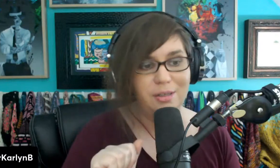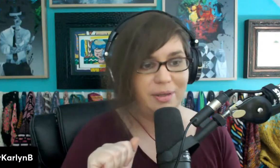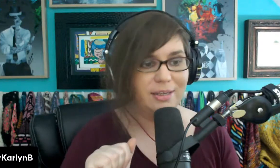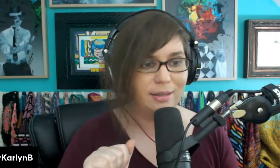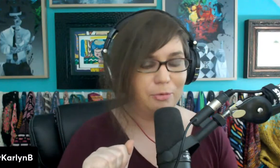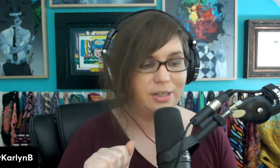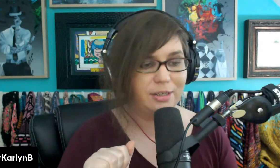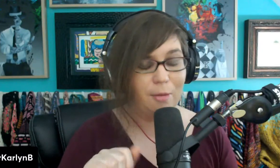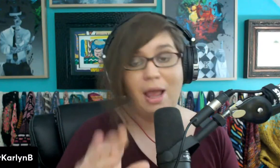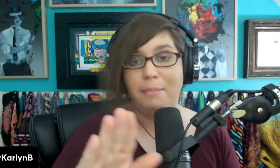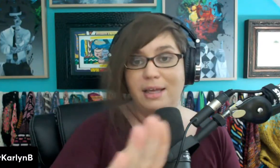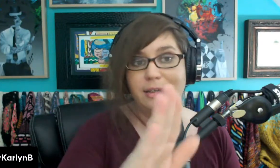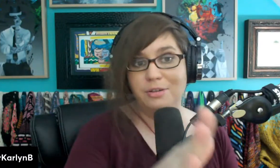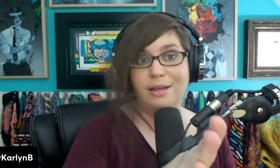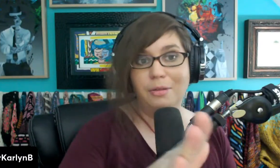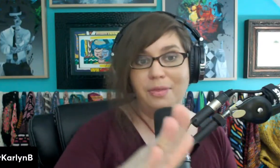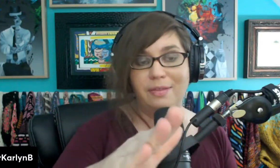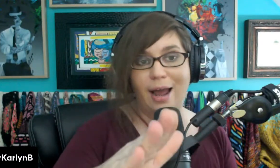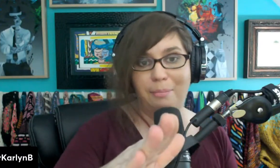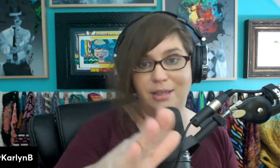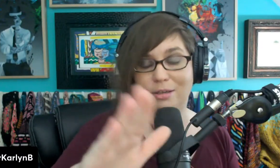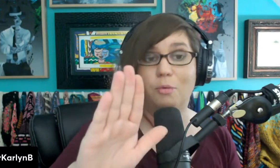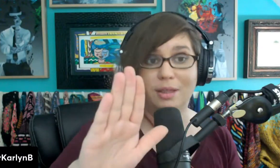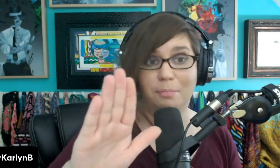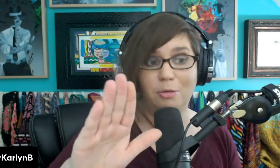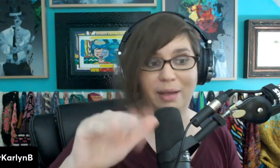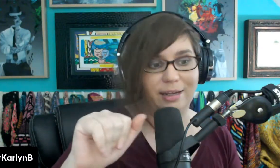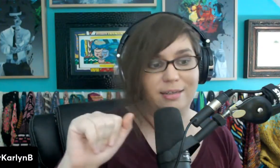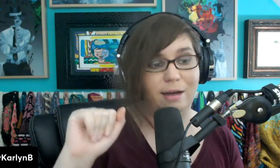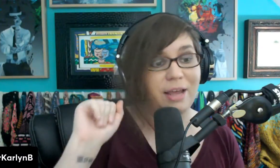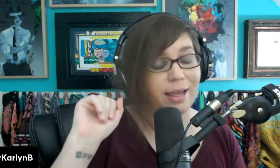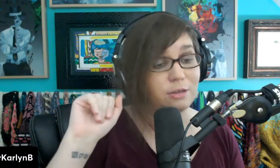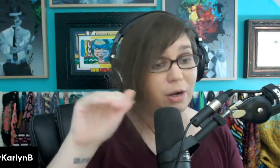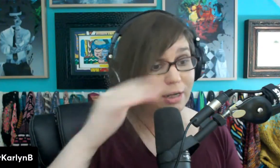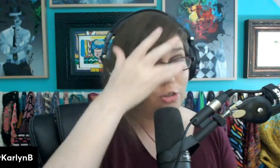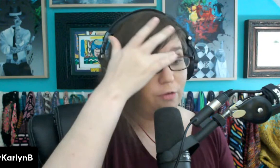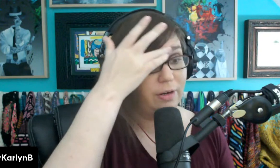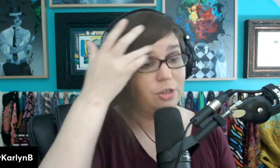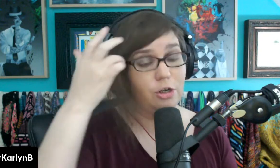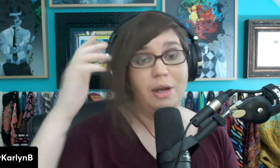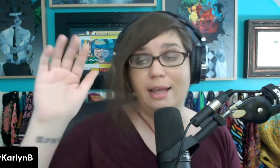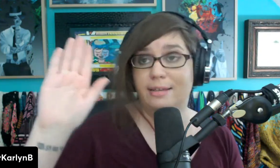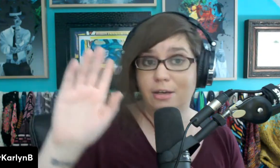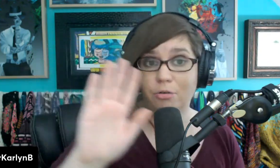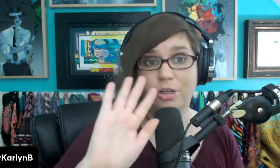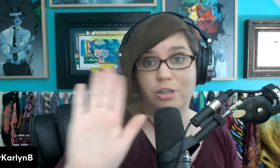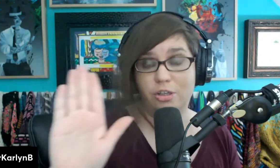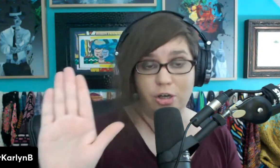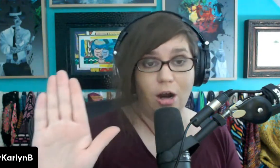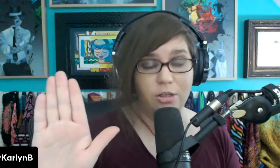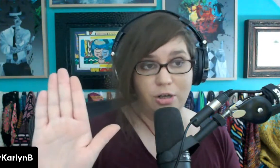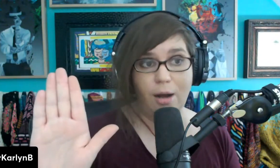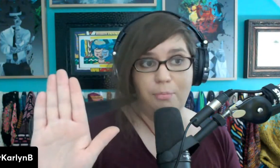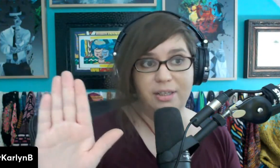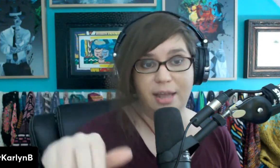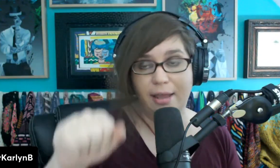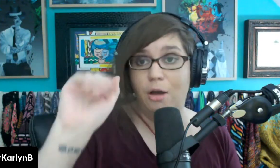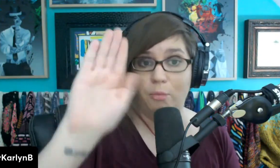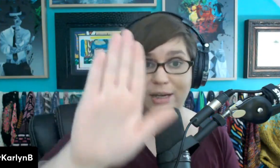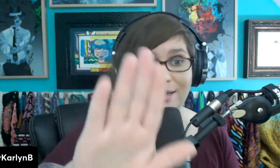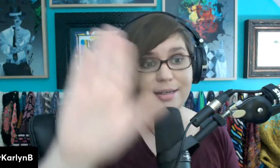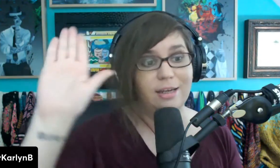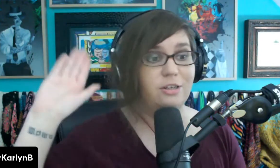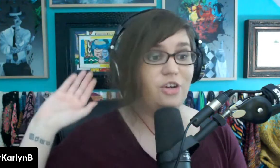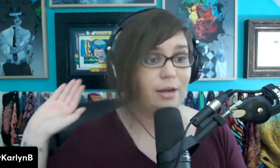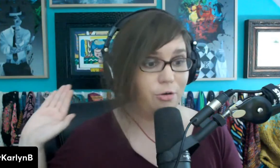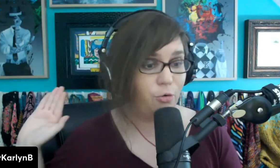going to be a slippery slope, because here's the other thing that happens with the book banning stuff is what conservatives do is they don't just stop with saying we